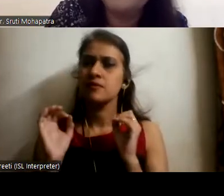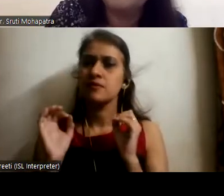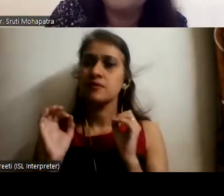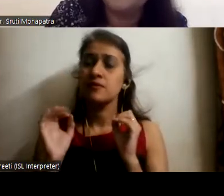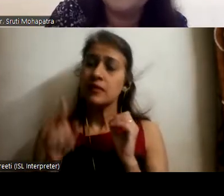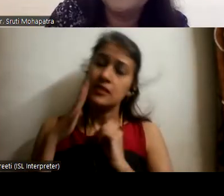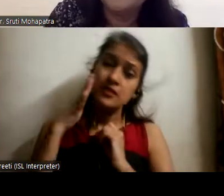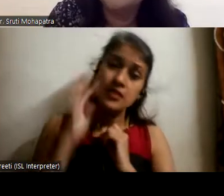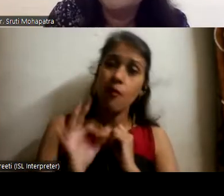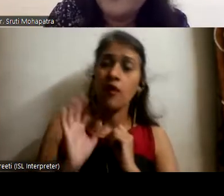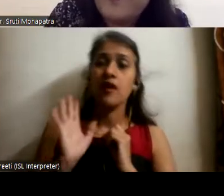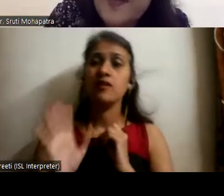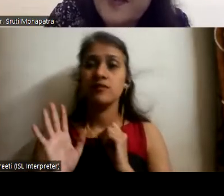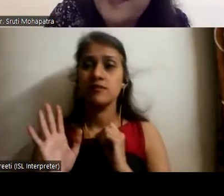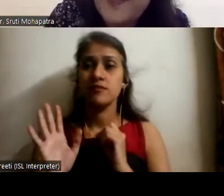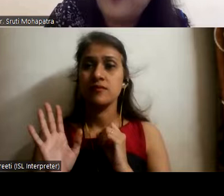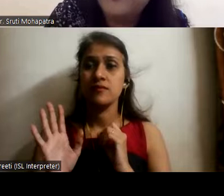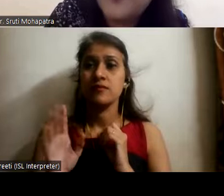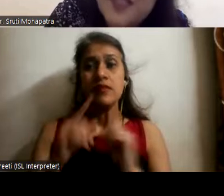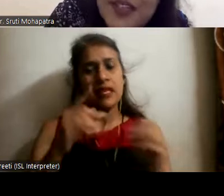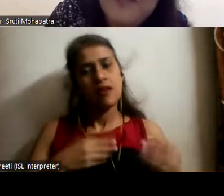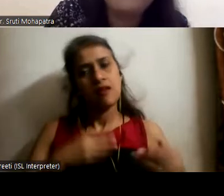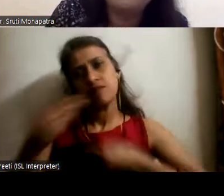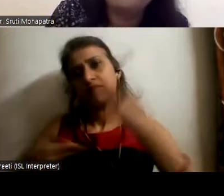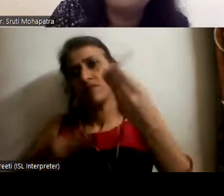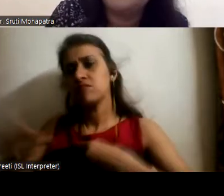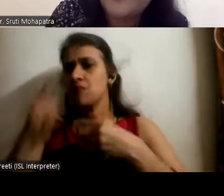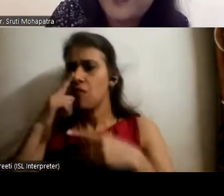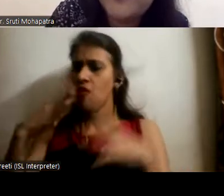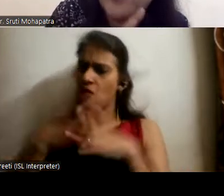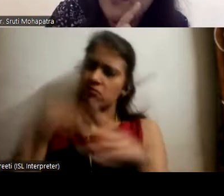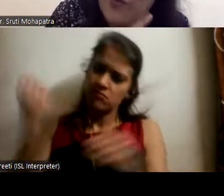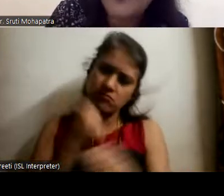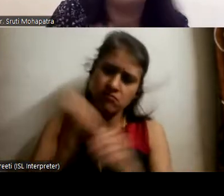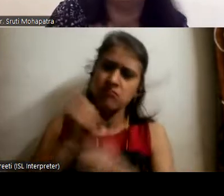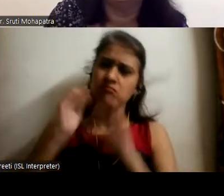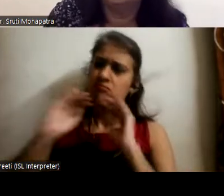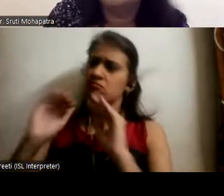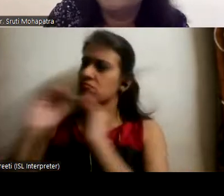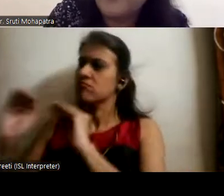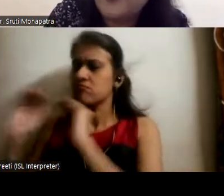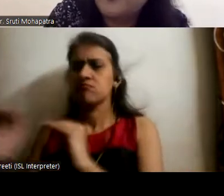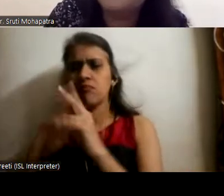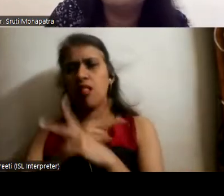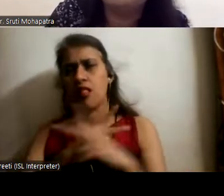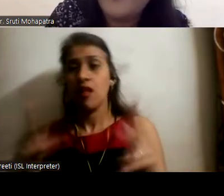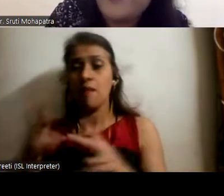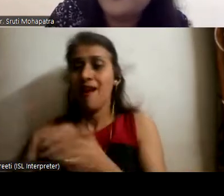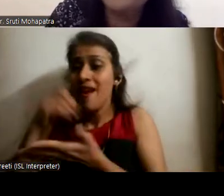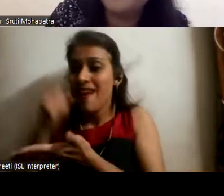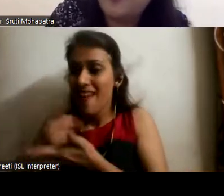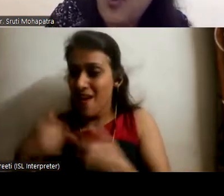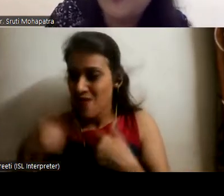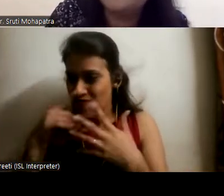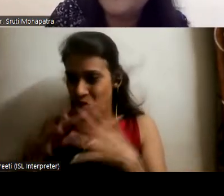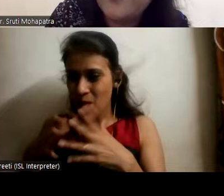very, very important. They were there to serve everybody else, number one. Number two, their rights